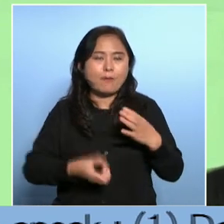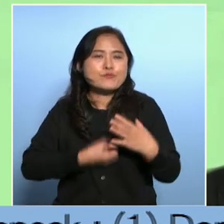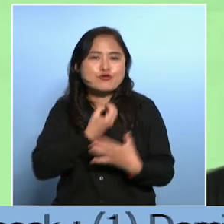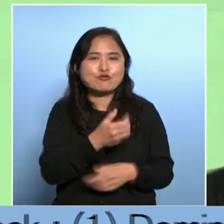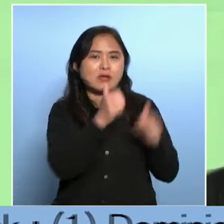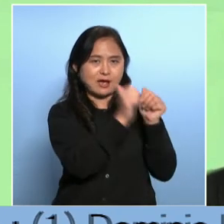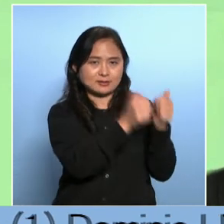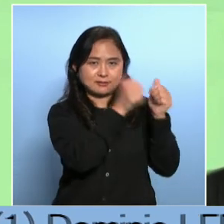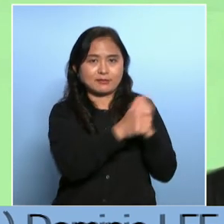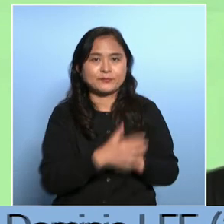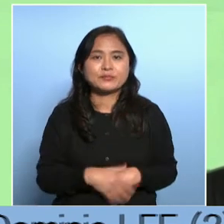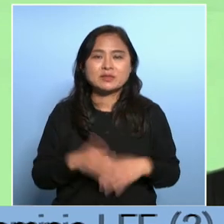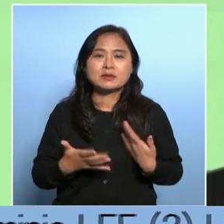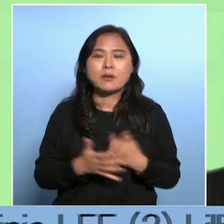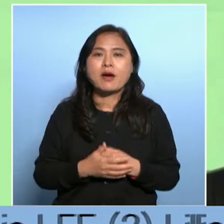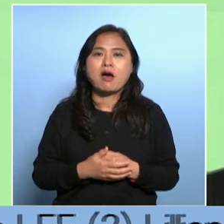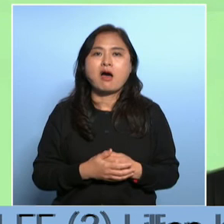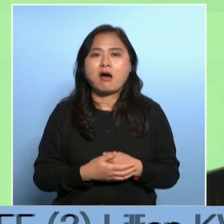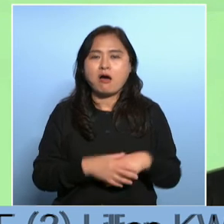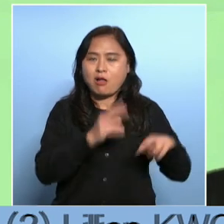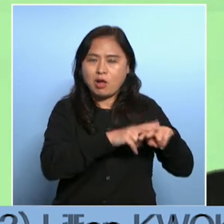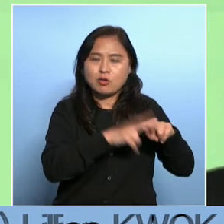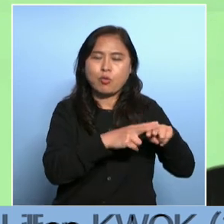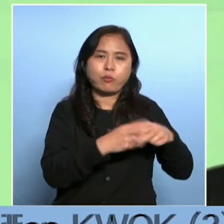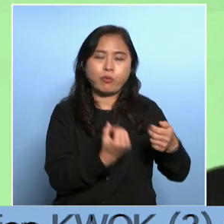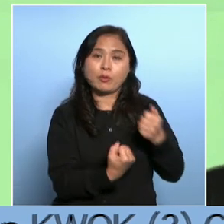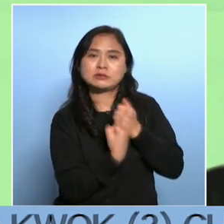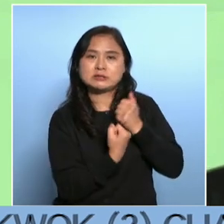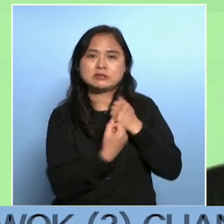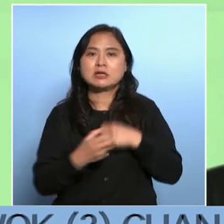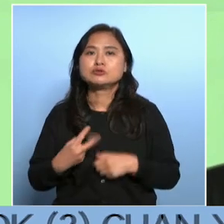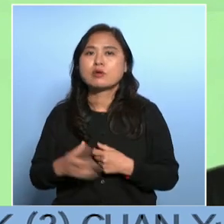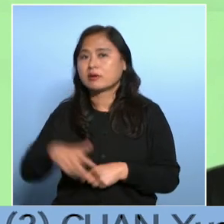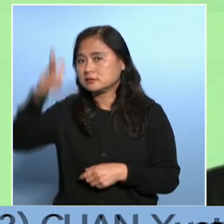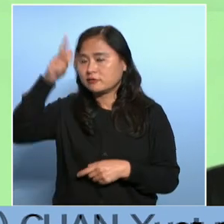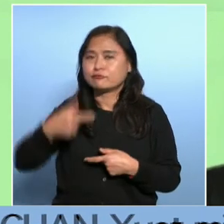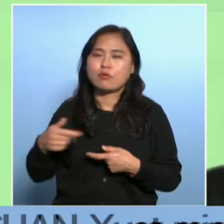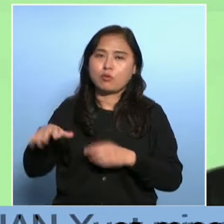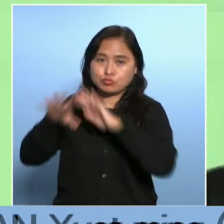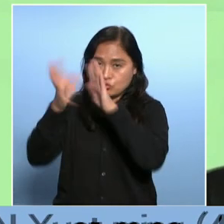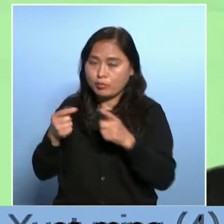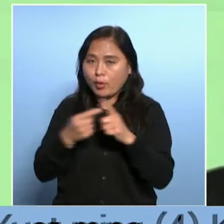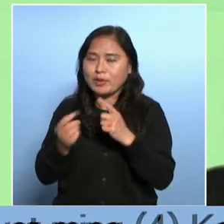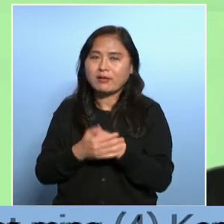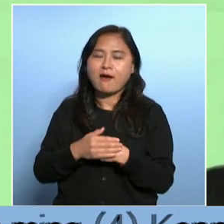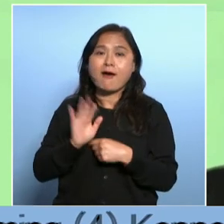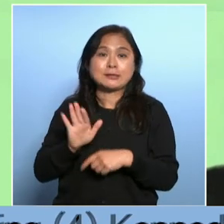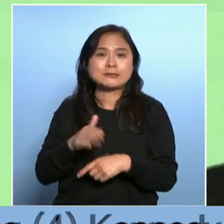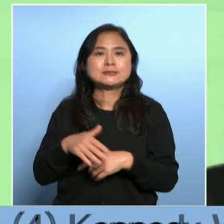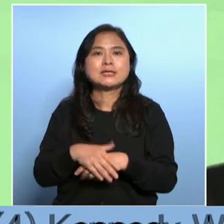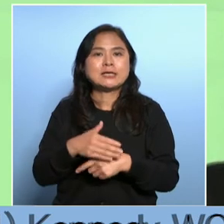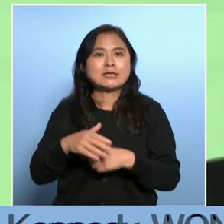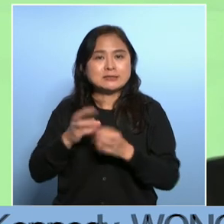So I would like to offer my deepest appreciation and thanks to the central government. I hope the